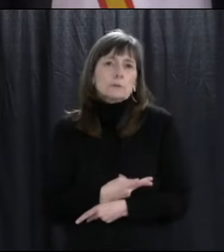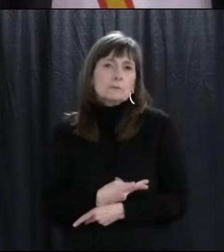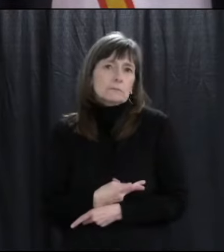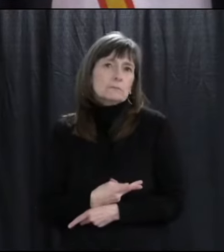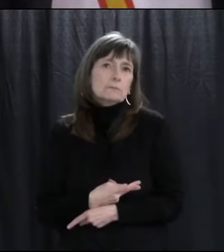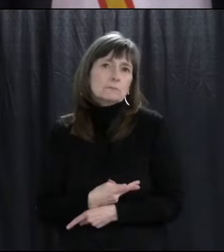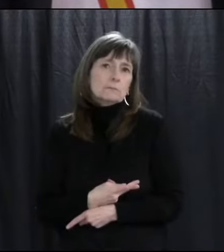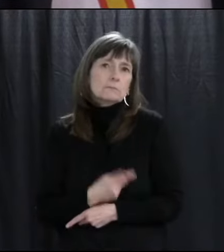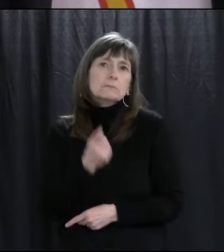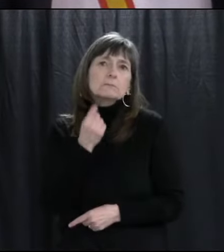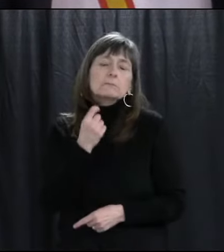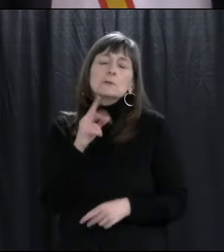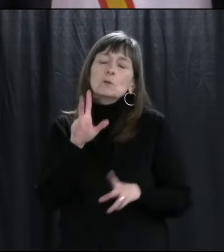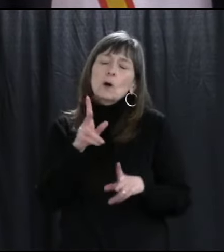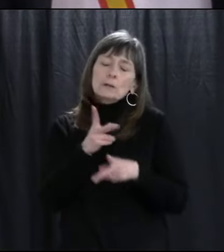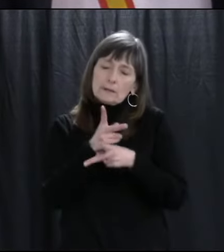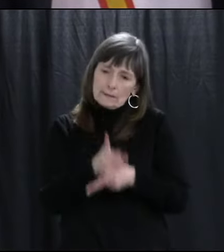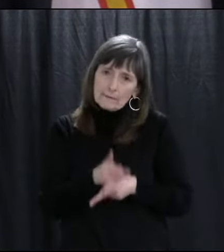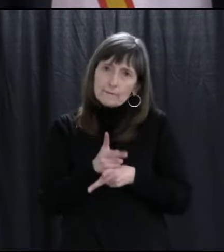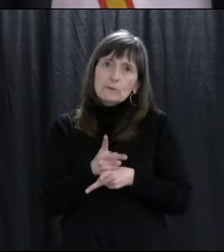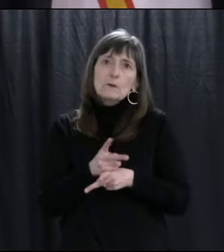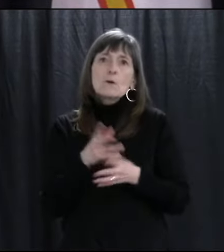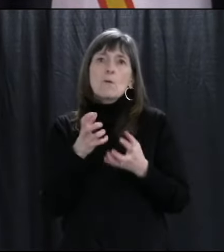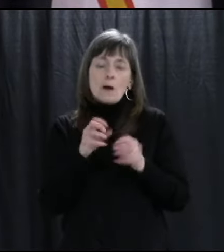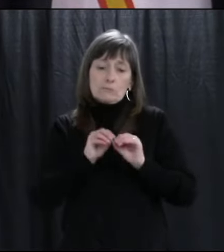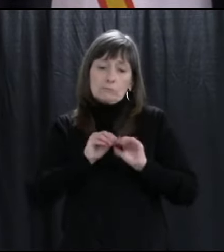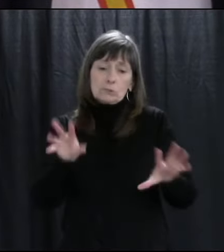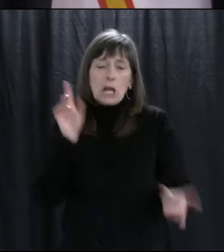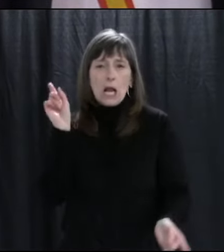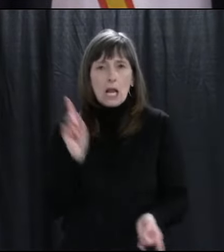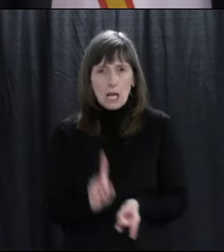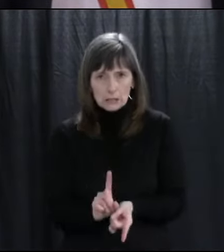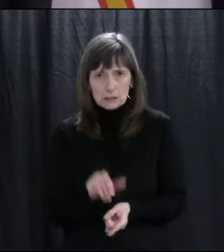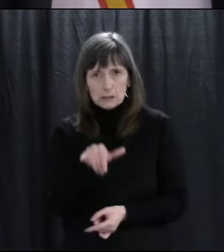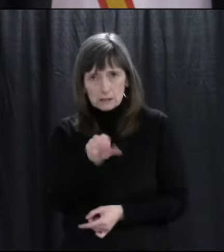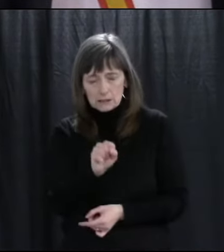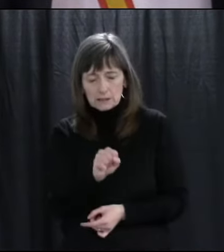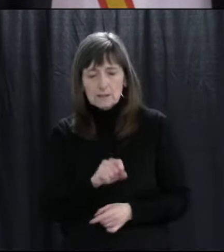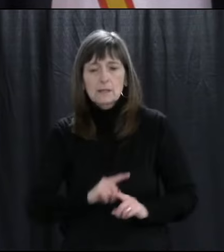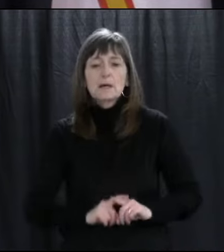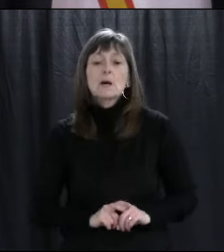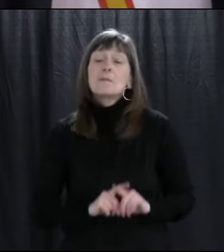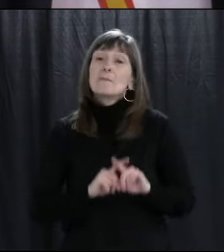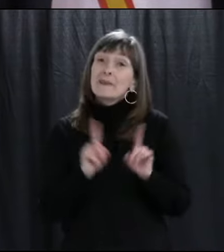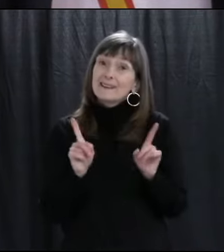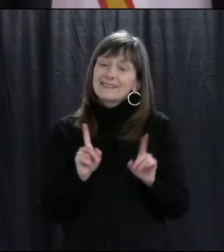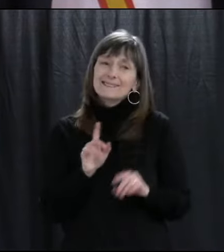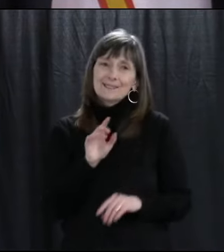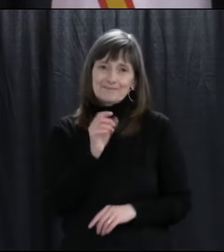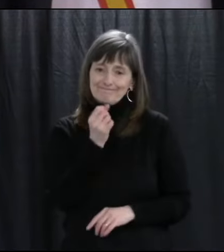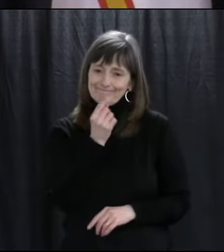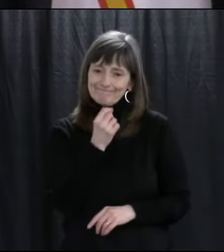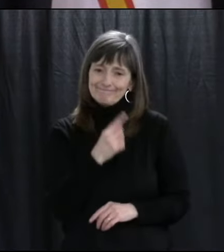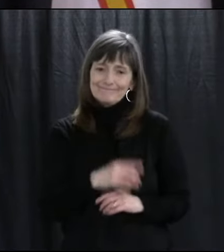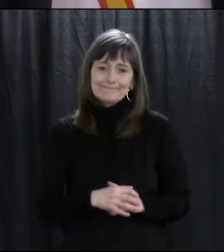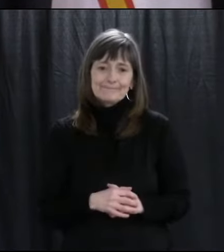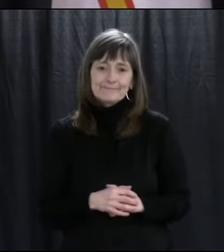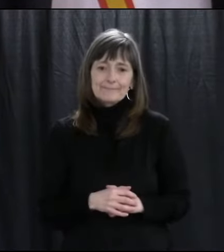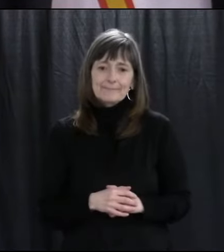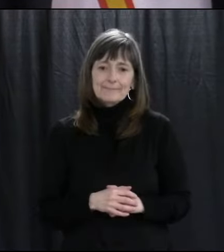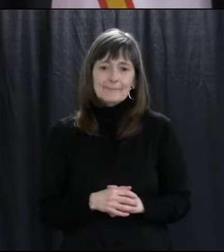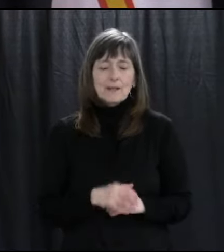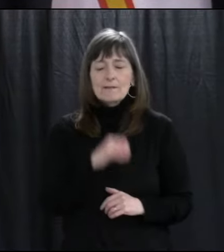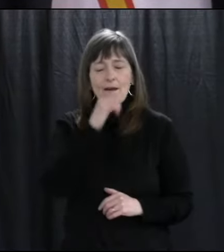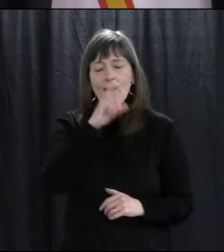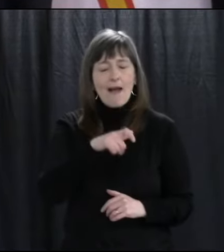this virus, but we have to, at the same time, realize that we don't have